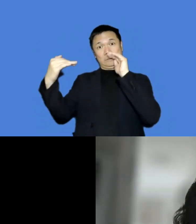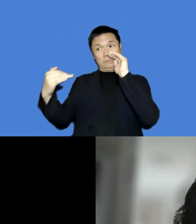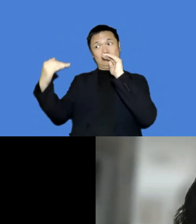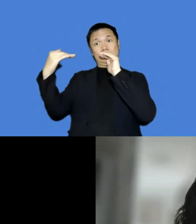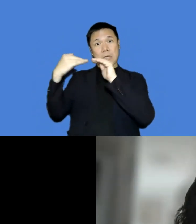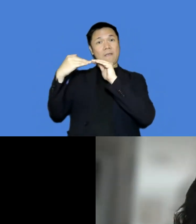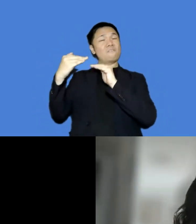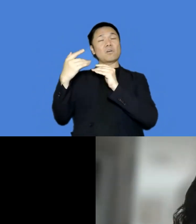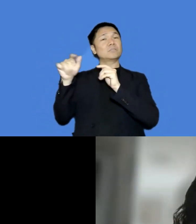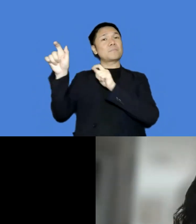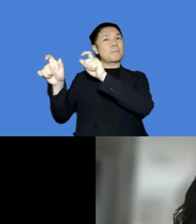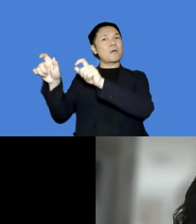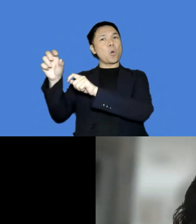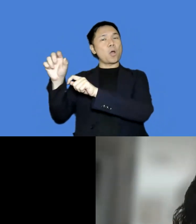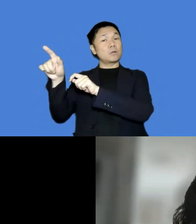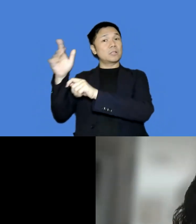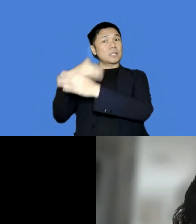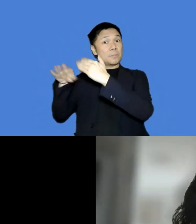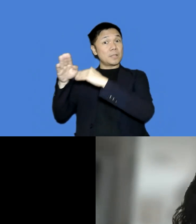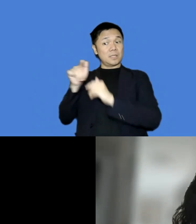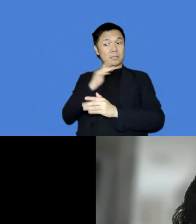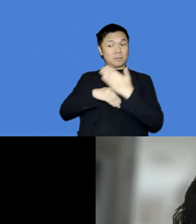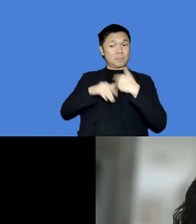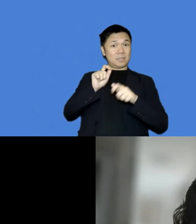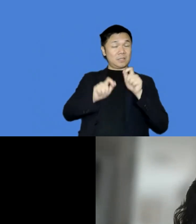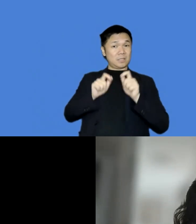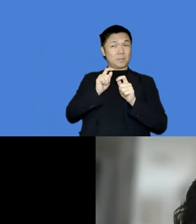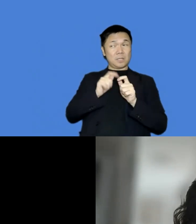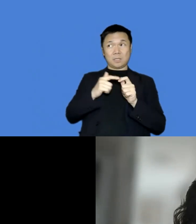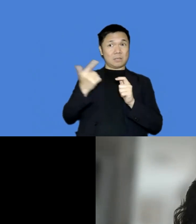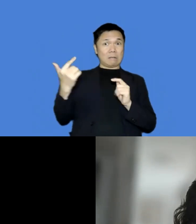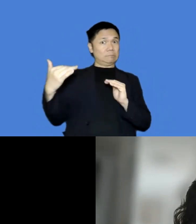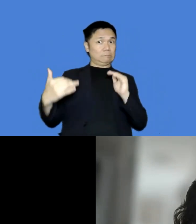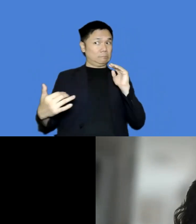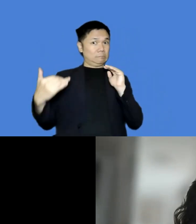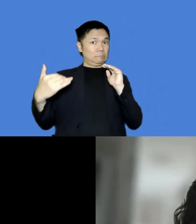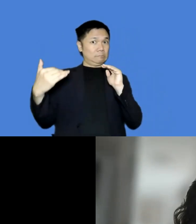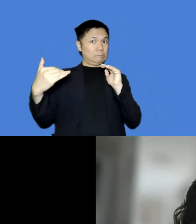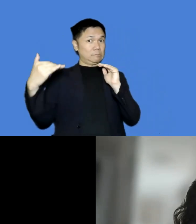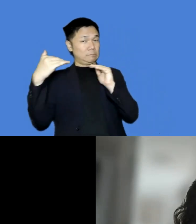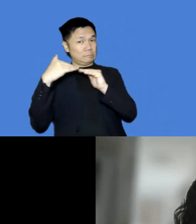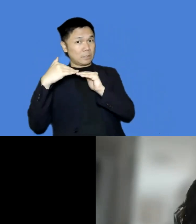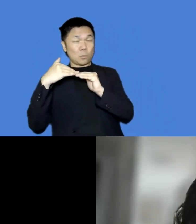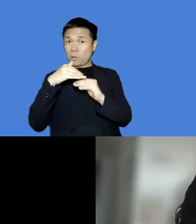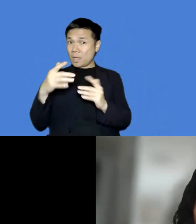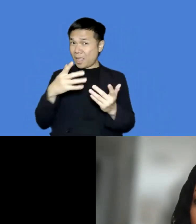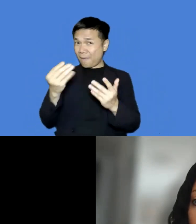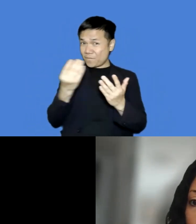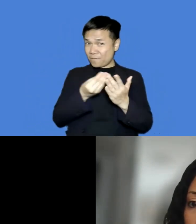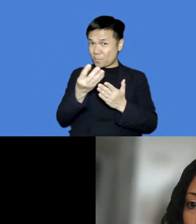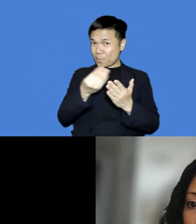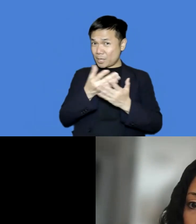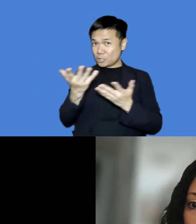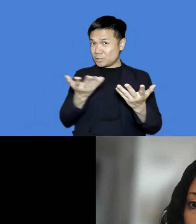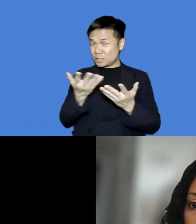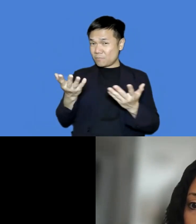persons with disabilities live, and if we have any. If we have any resources or data on that, that's something we